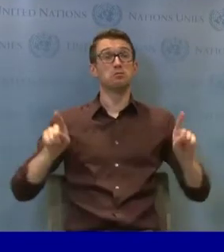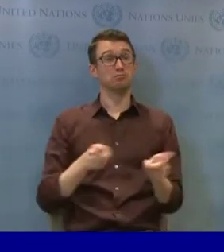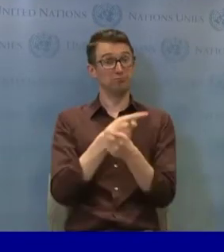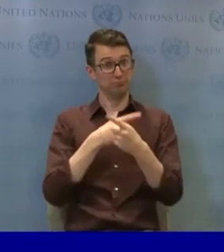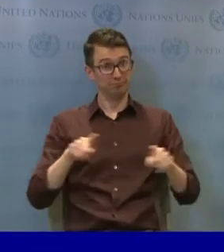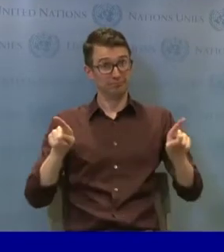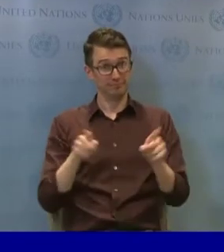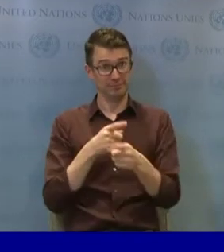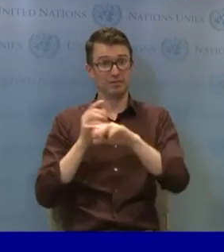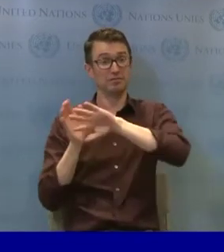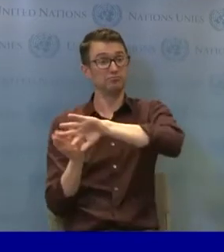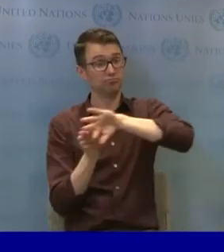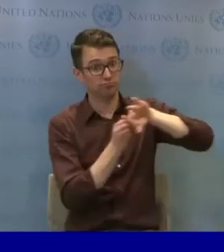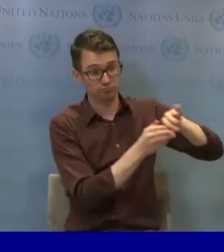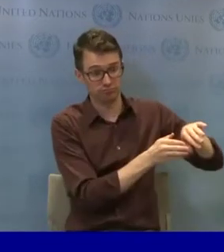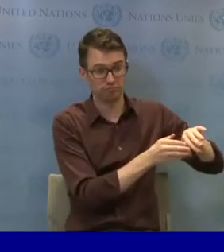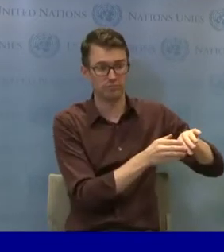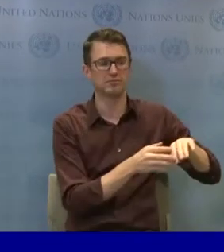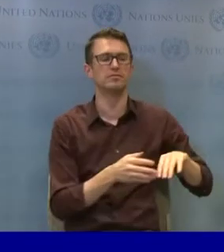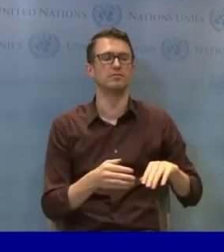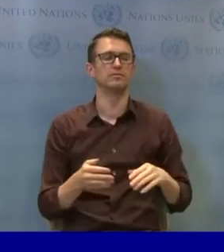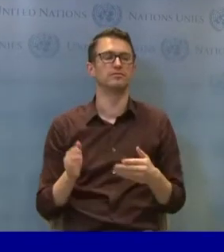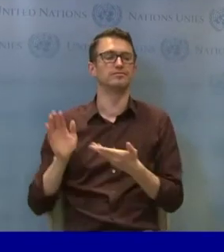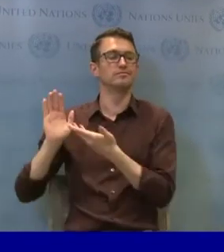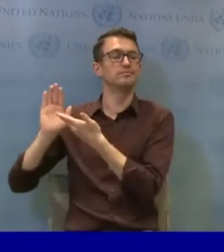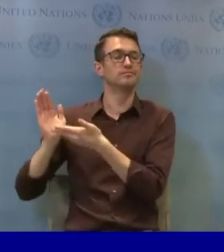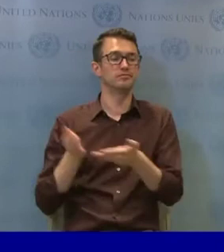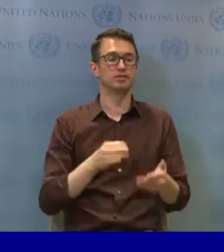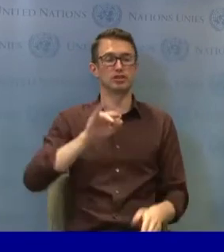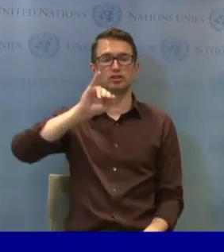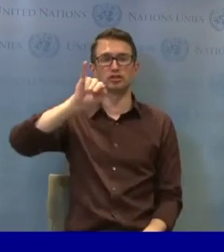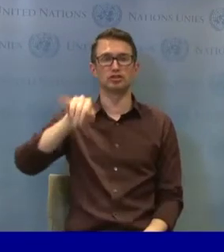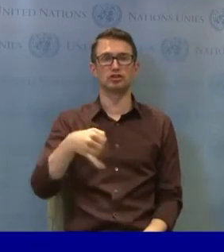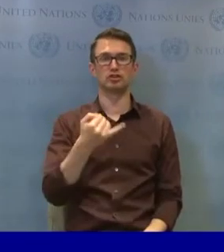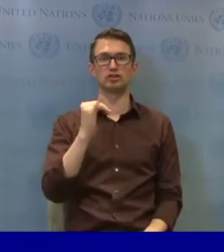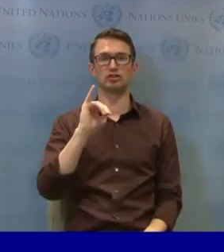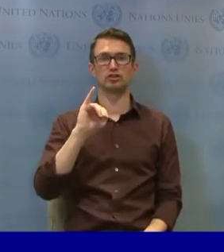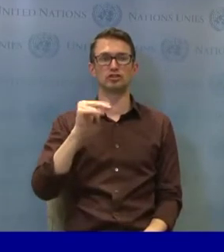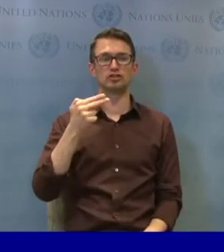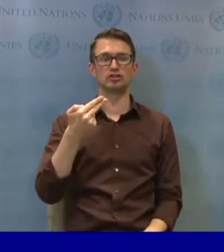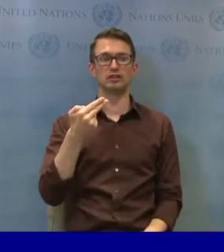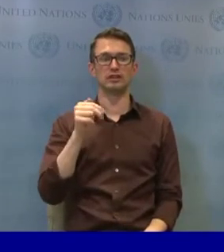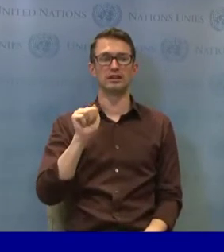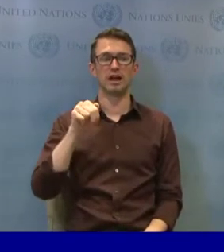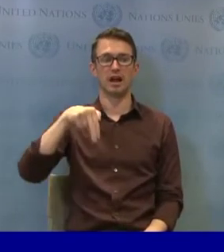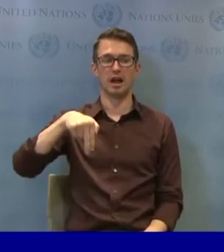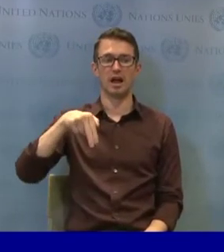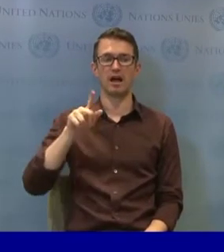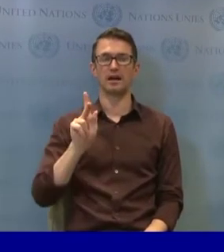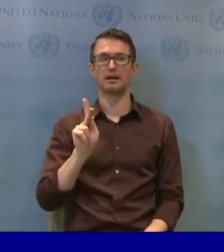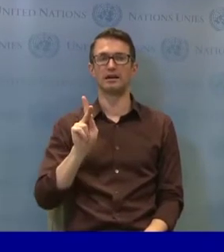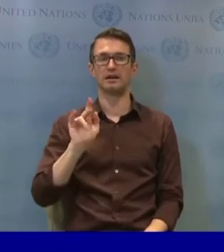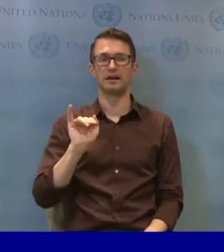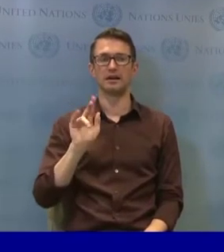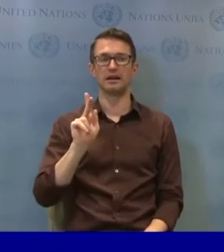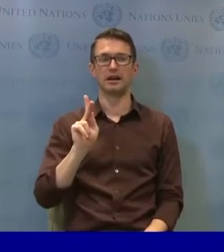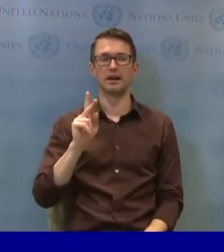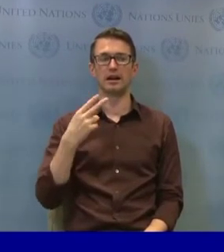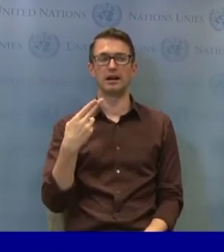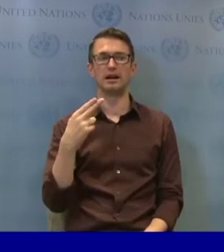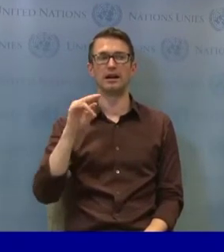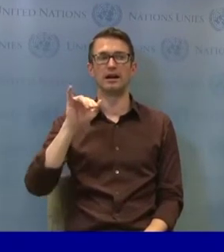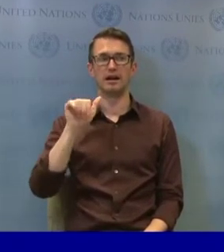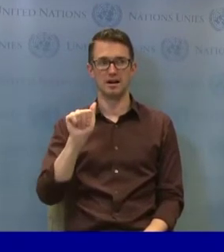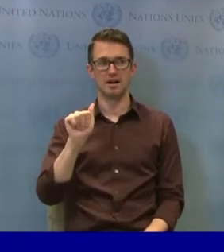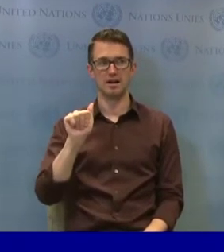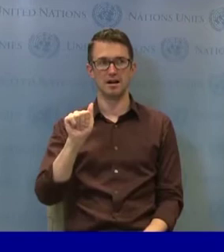the Libyan artist and human rights activist, Ms. Jihan Gigi Kekia, who will share the powerful story of